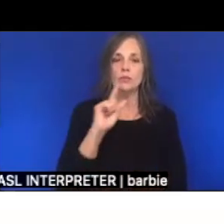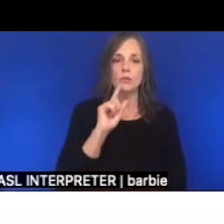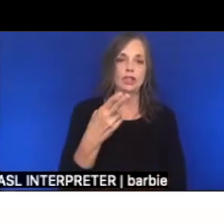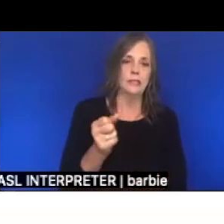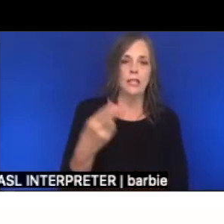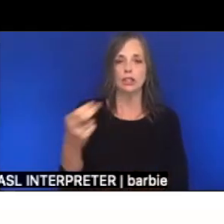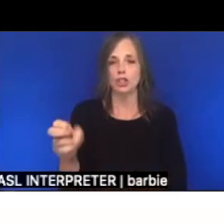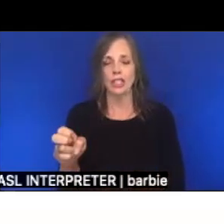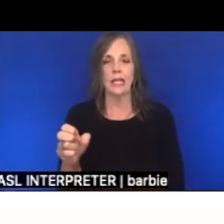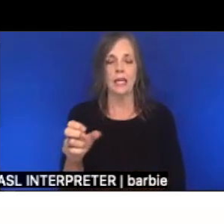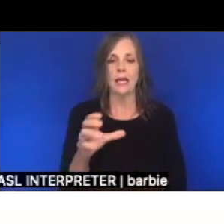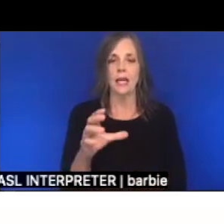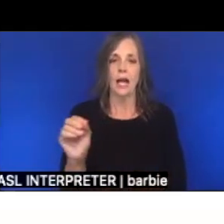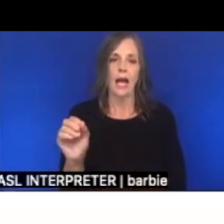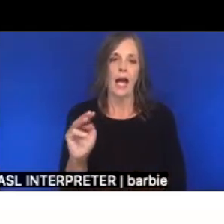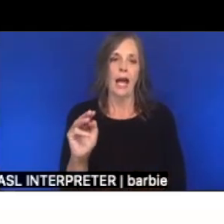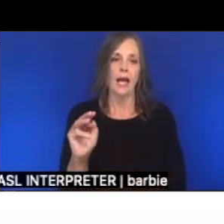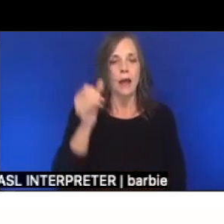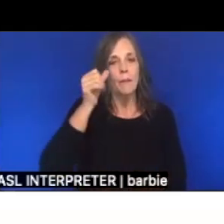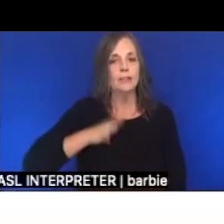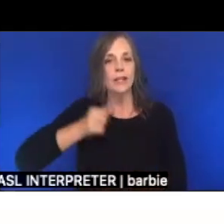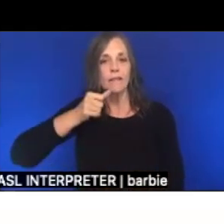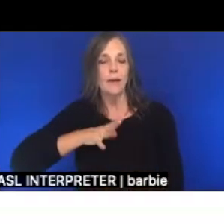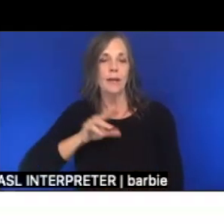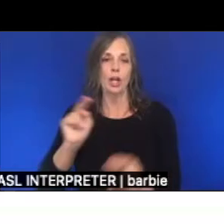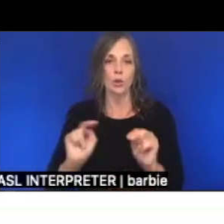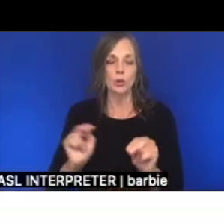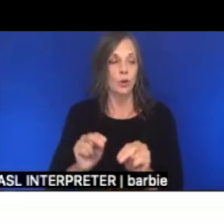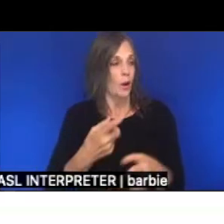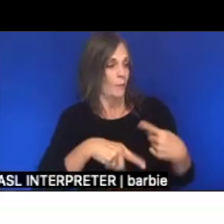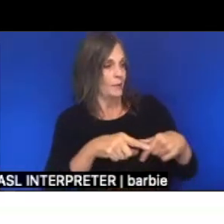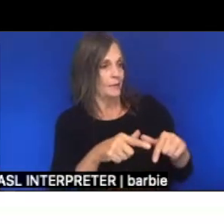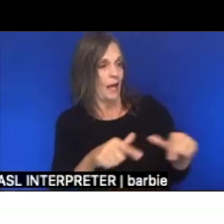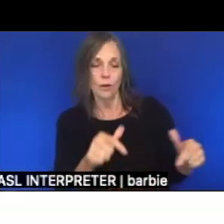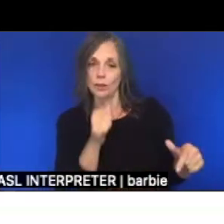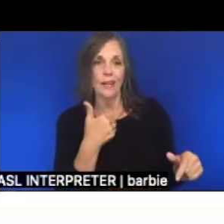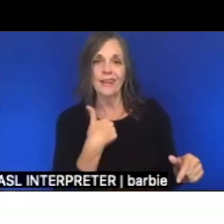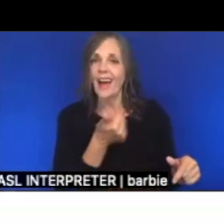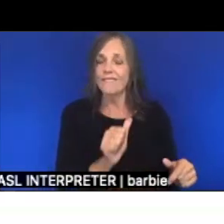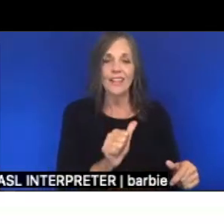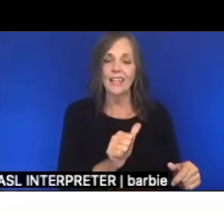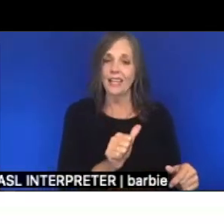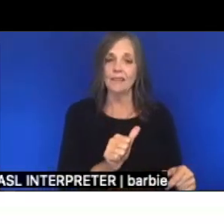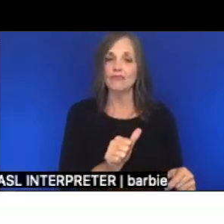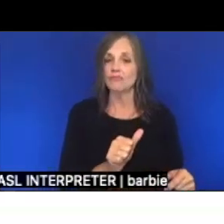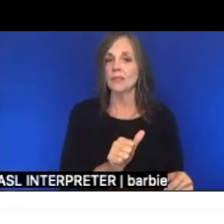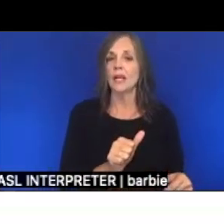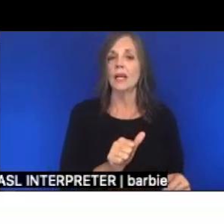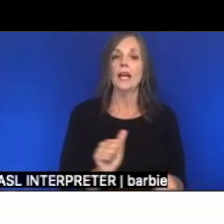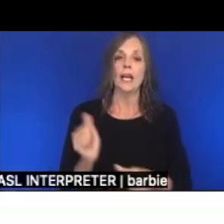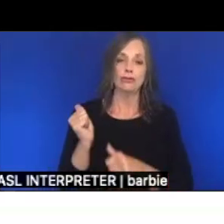masculine, feminine, and neutral. But in sign languages, there are no, at least in German, and I think ASL, there